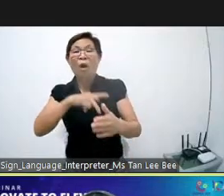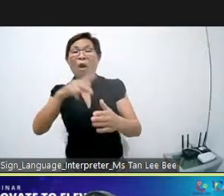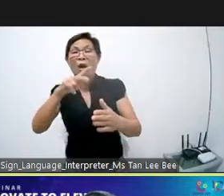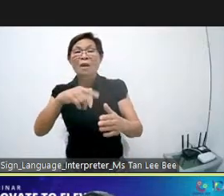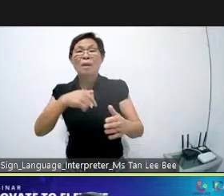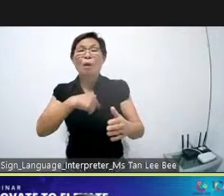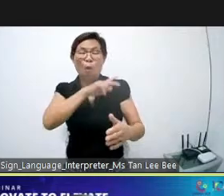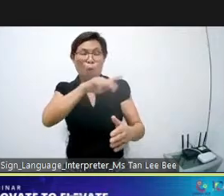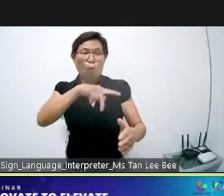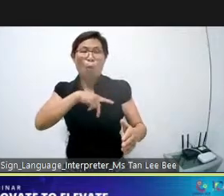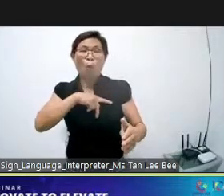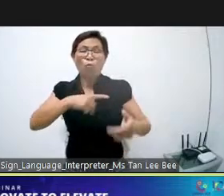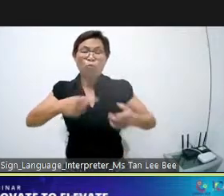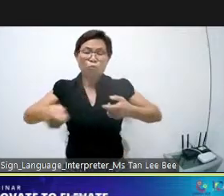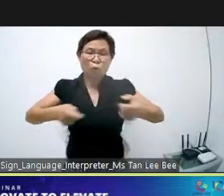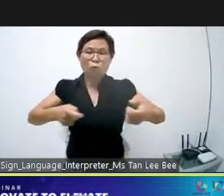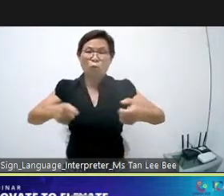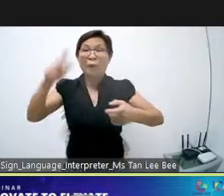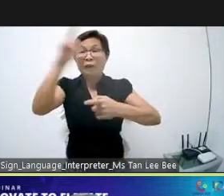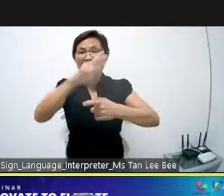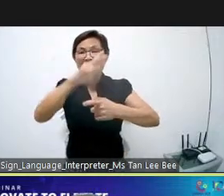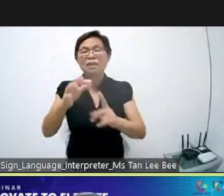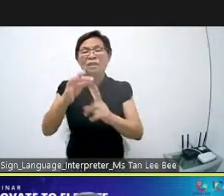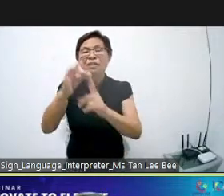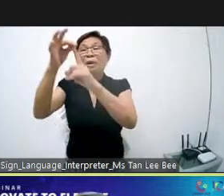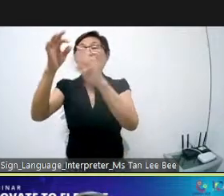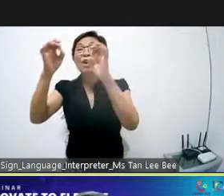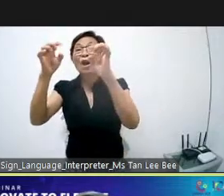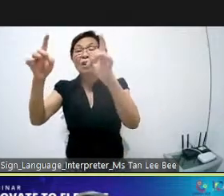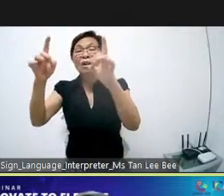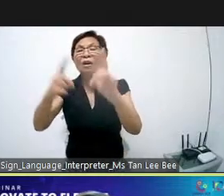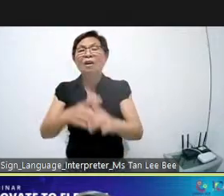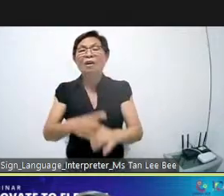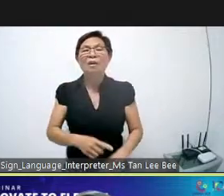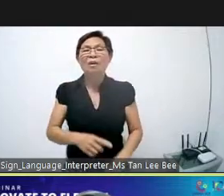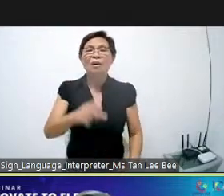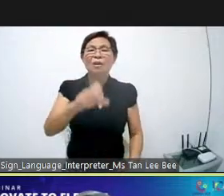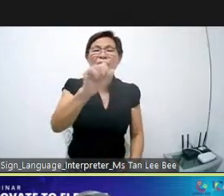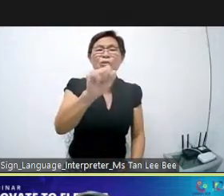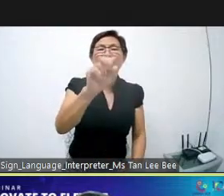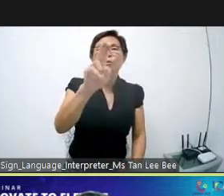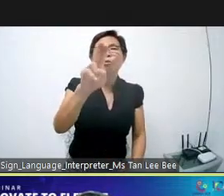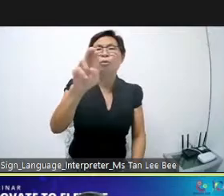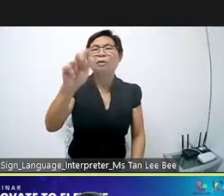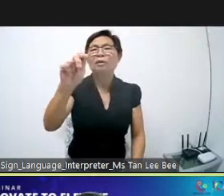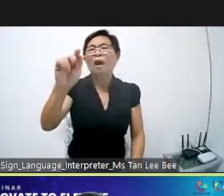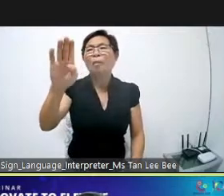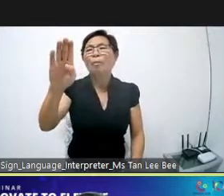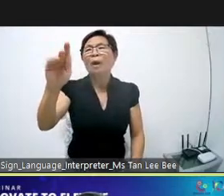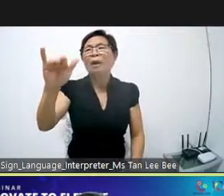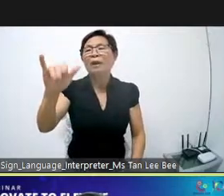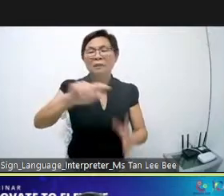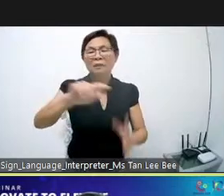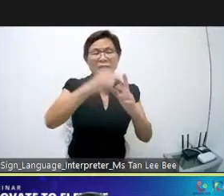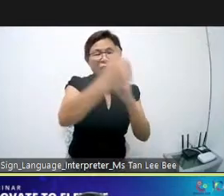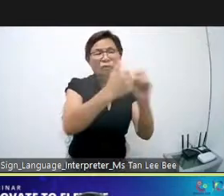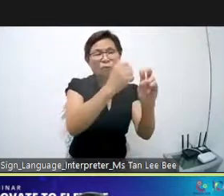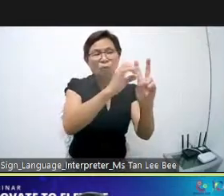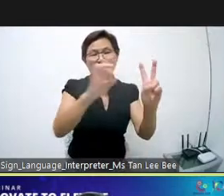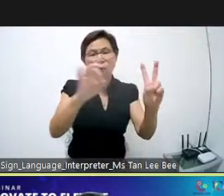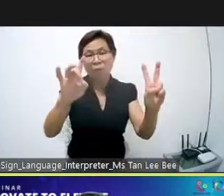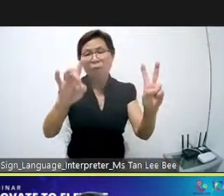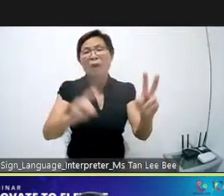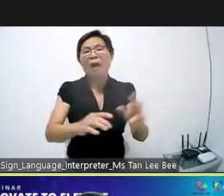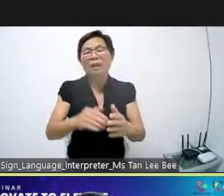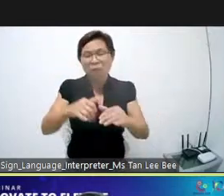degree majoring in special education from Universitas Negeri Surabaya since 2008. Then she continued her master's degree